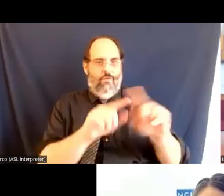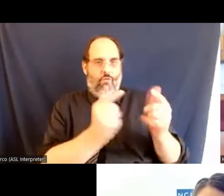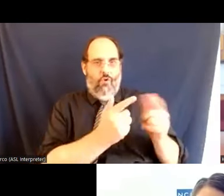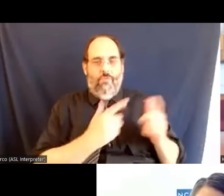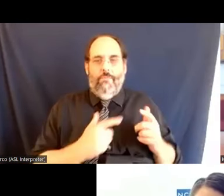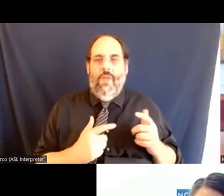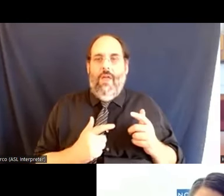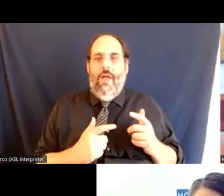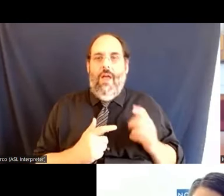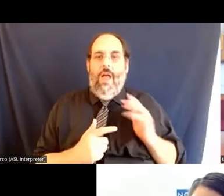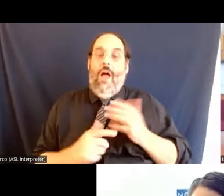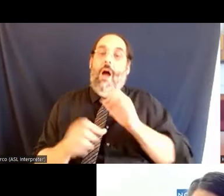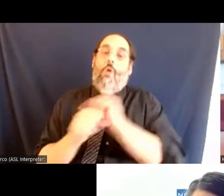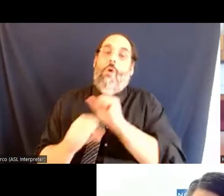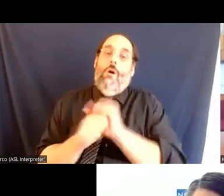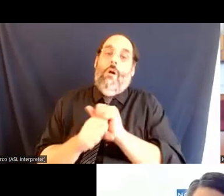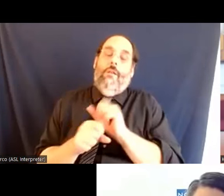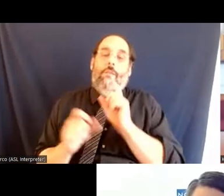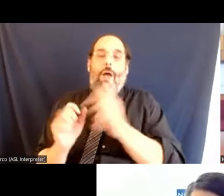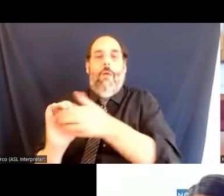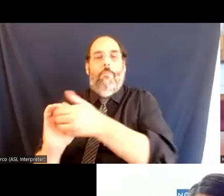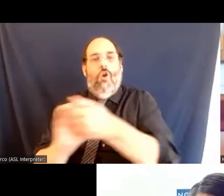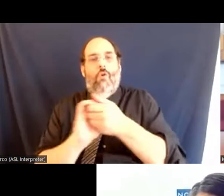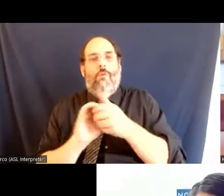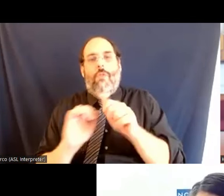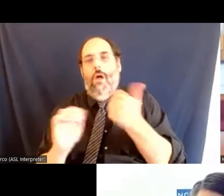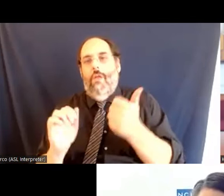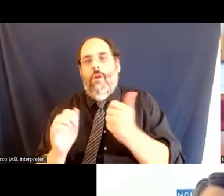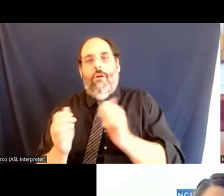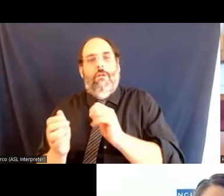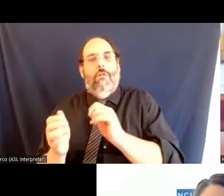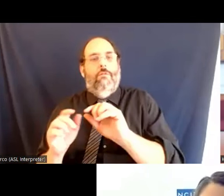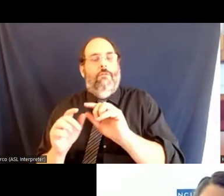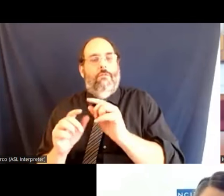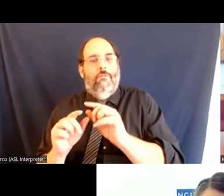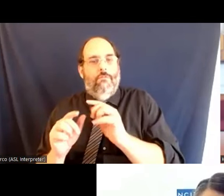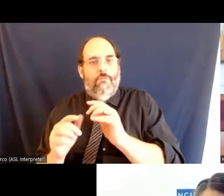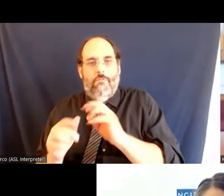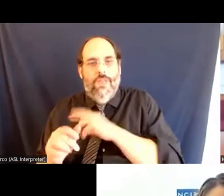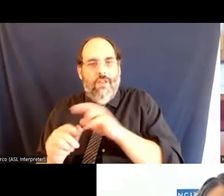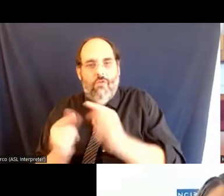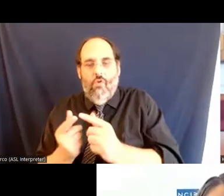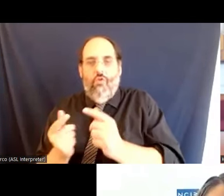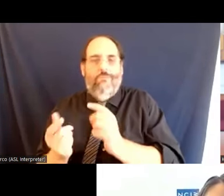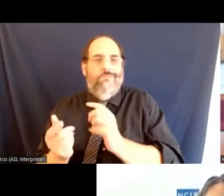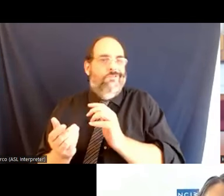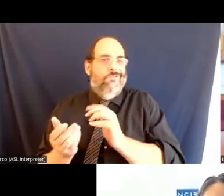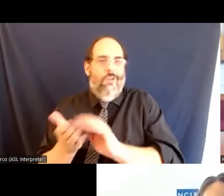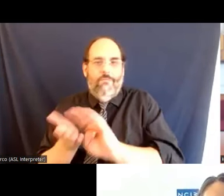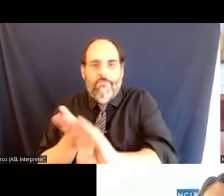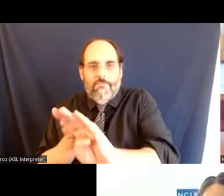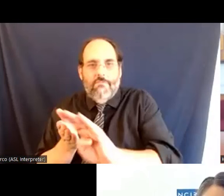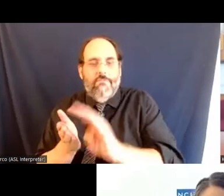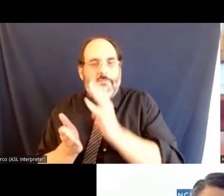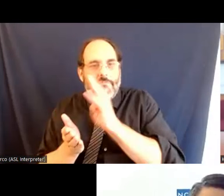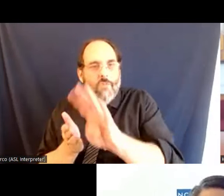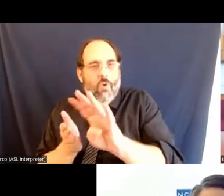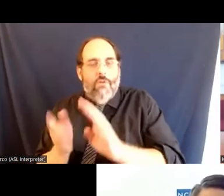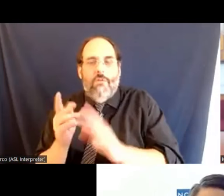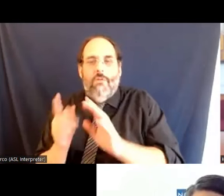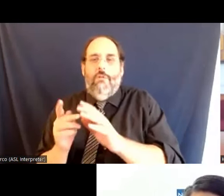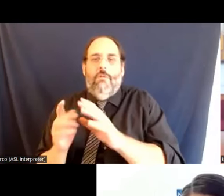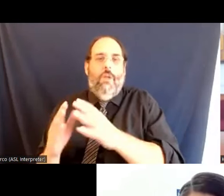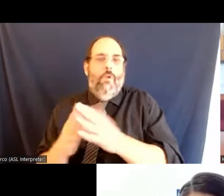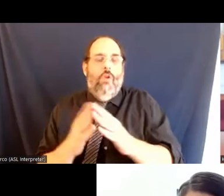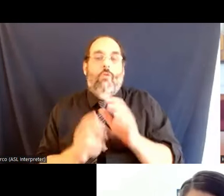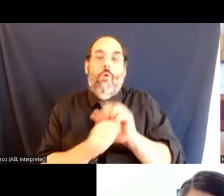And our work is about partnering with other marginalized religious groups, with other marginalized communities, and working in government